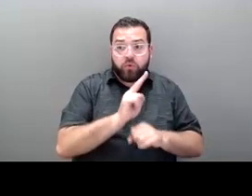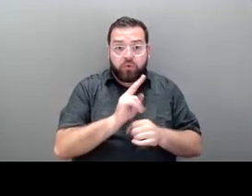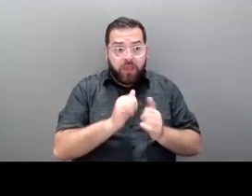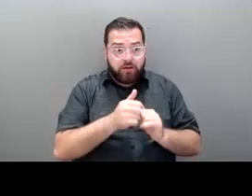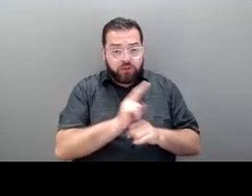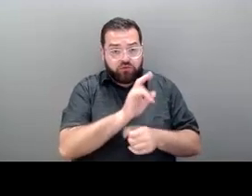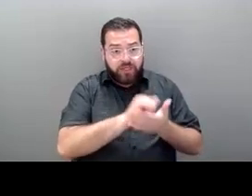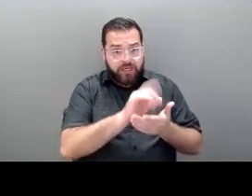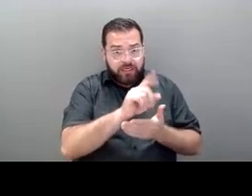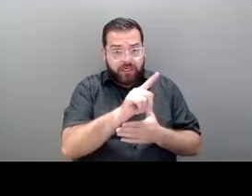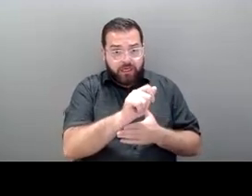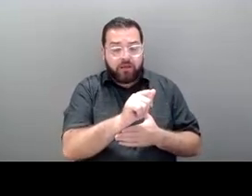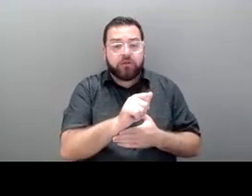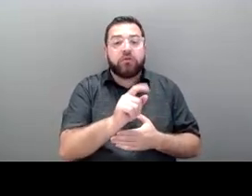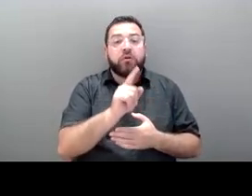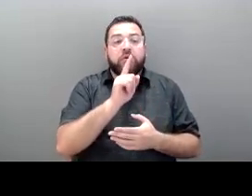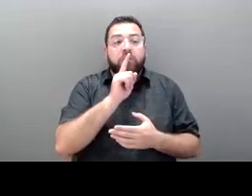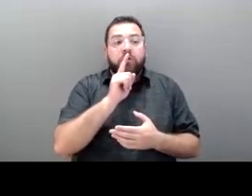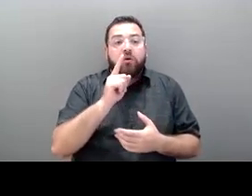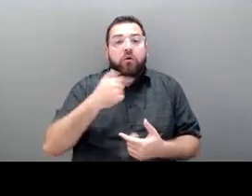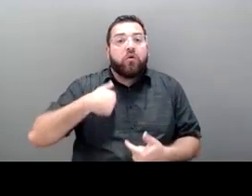So we want to really